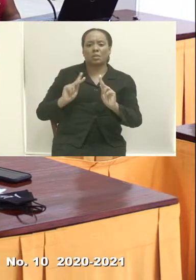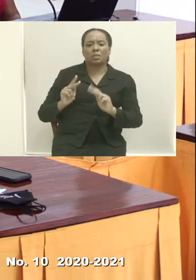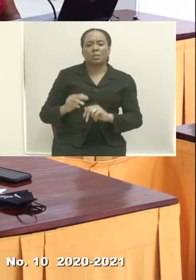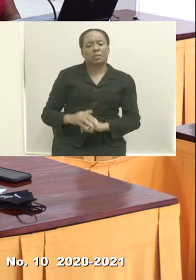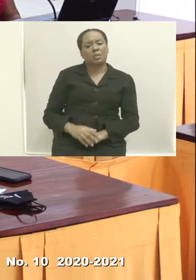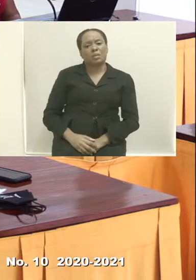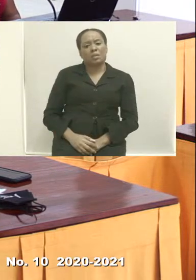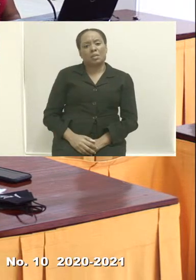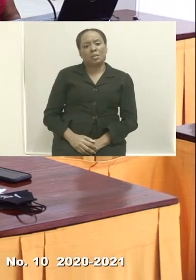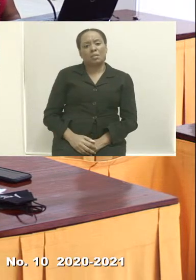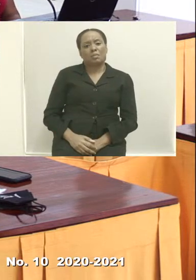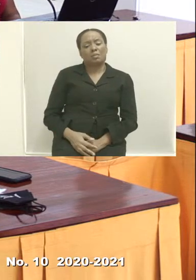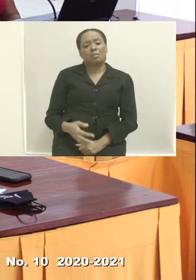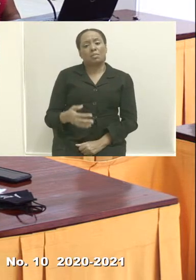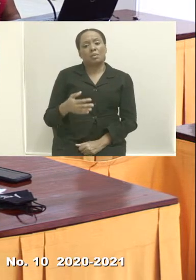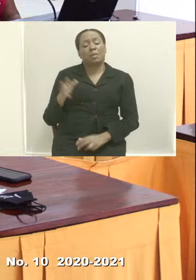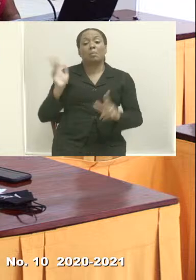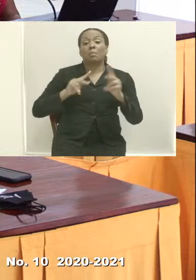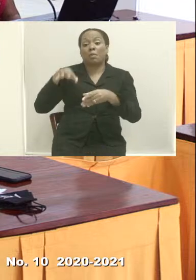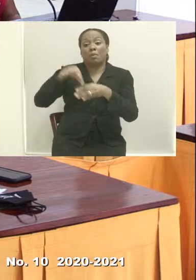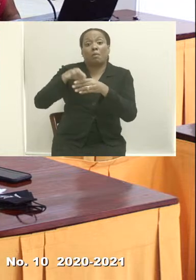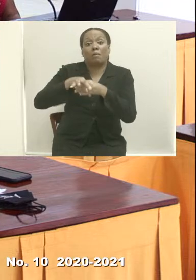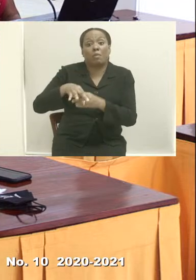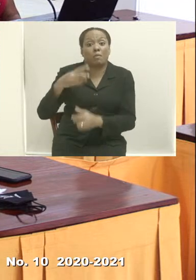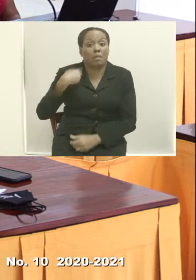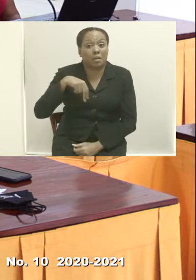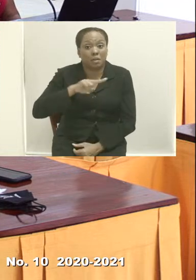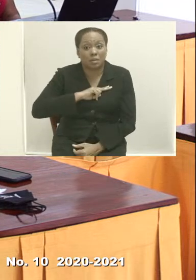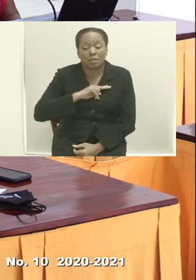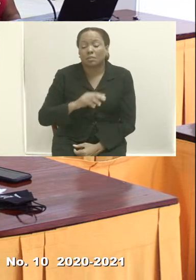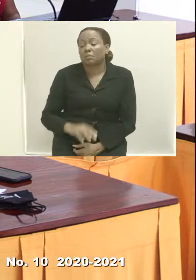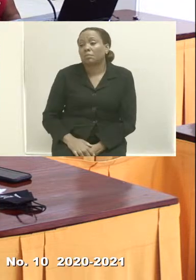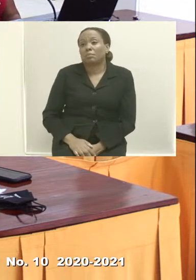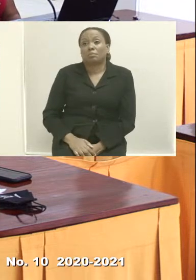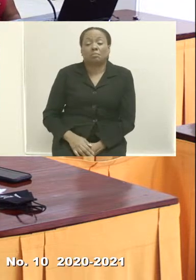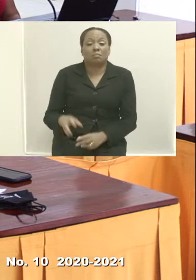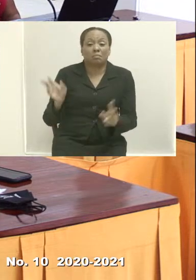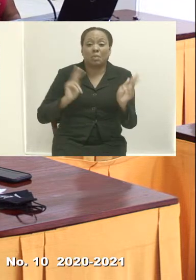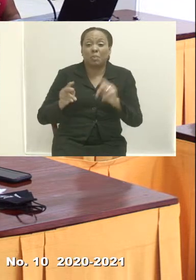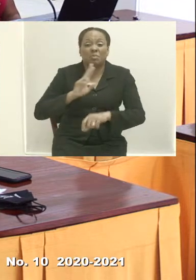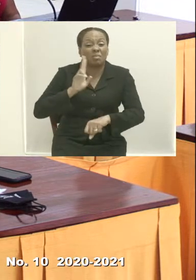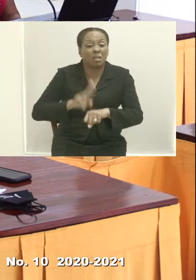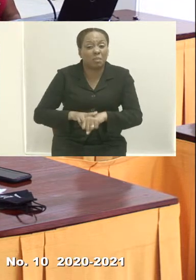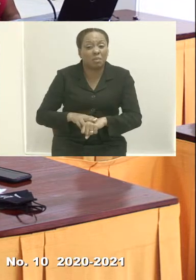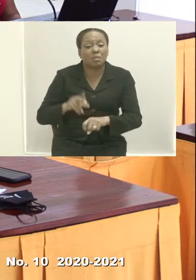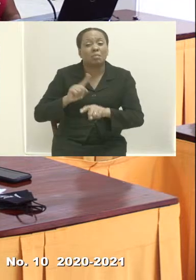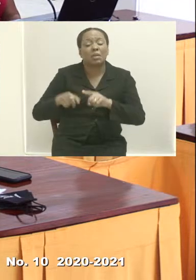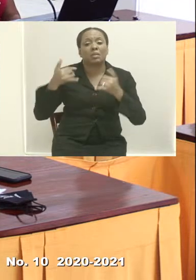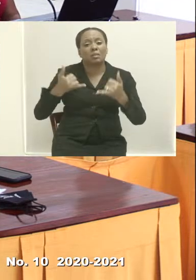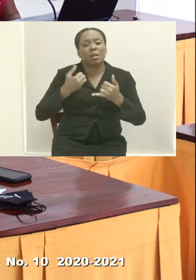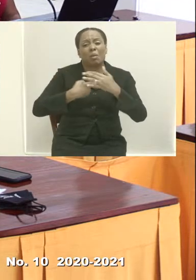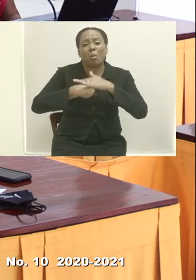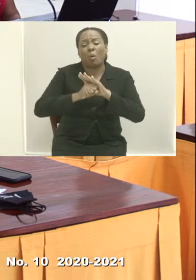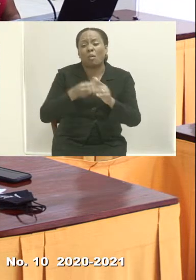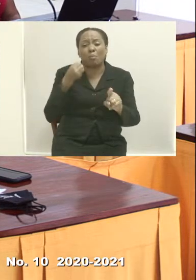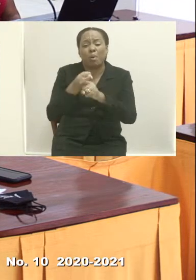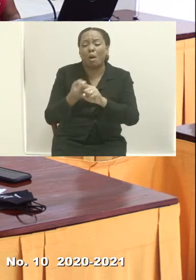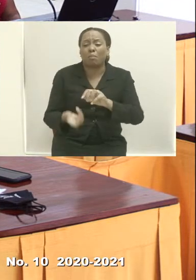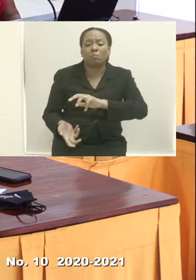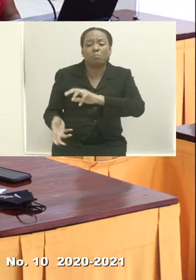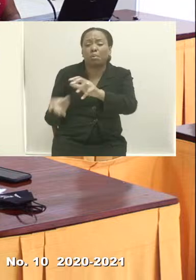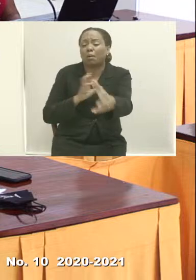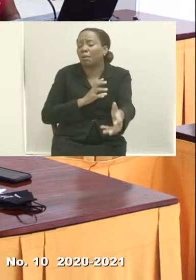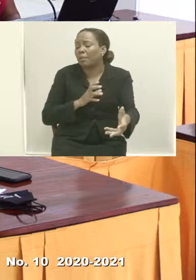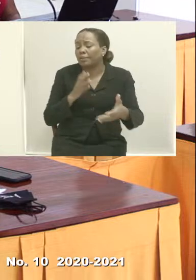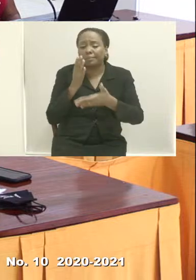ma'am, but who, because of the difficulties created by the COVID-induced circumstances in this economy, are forced now